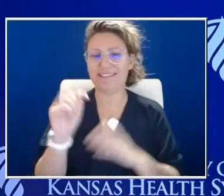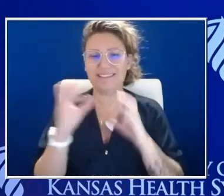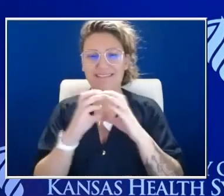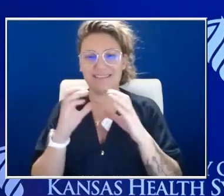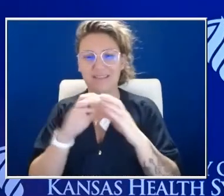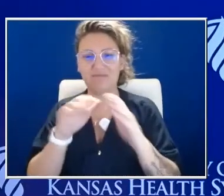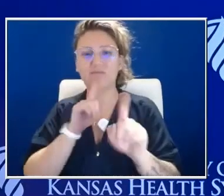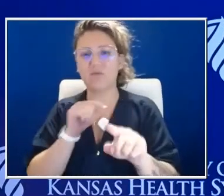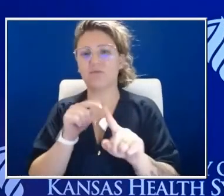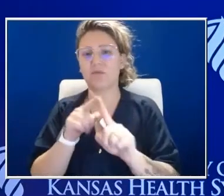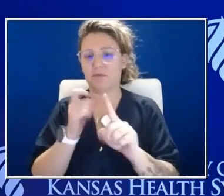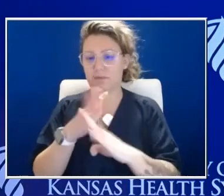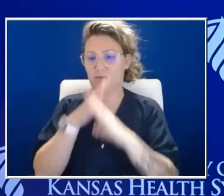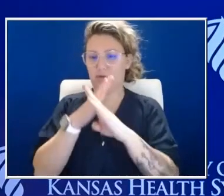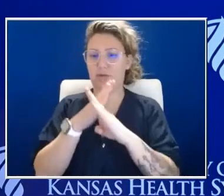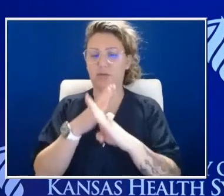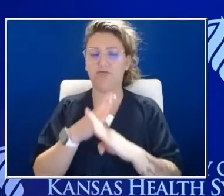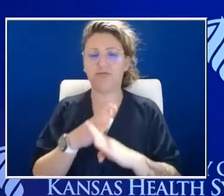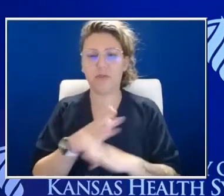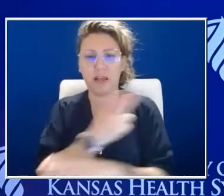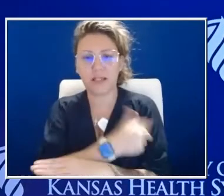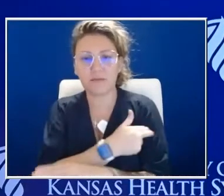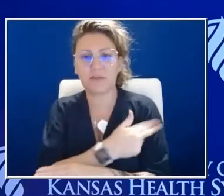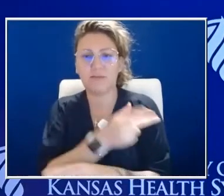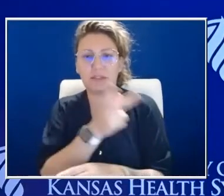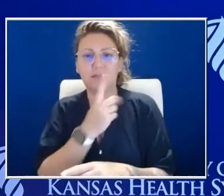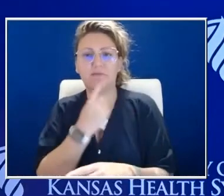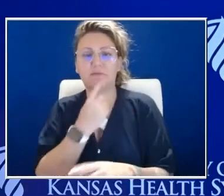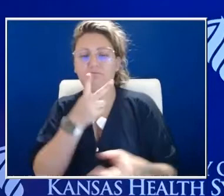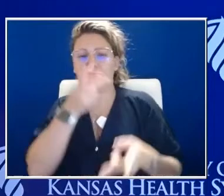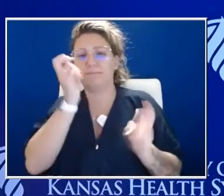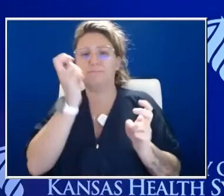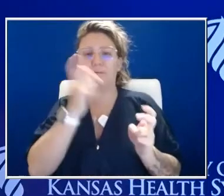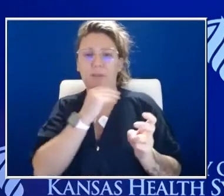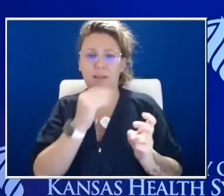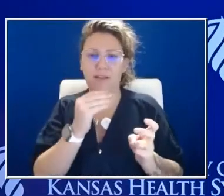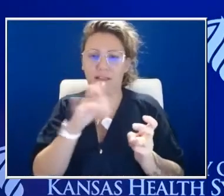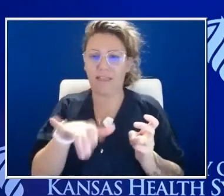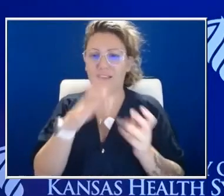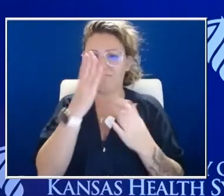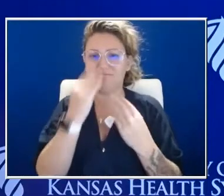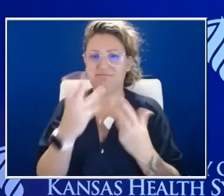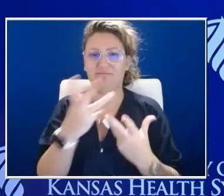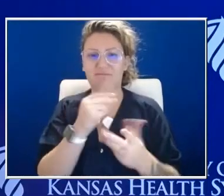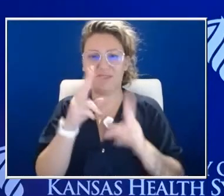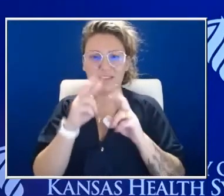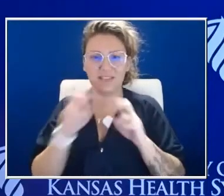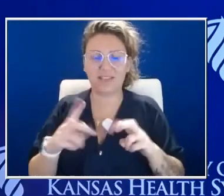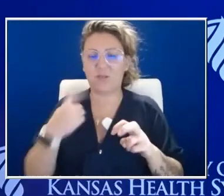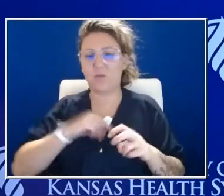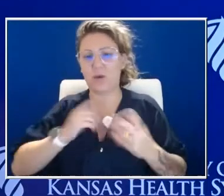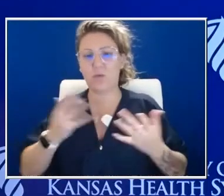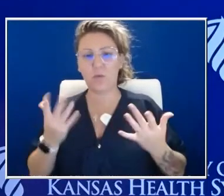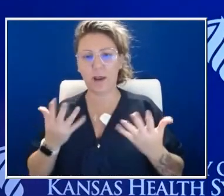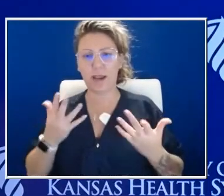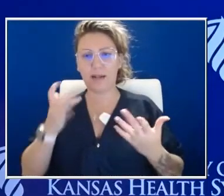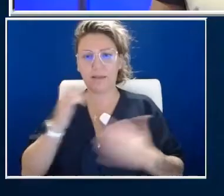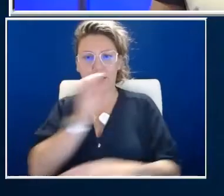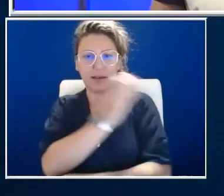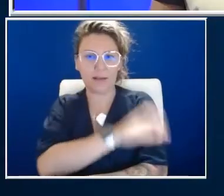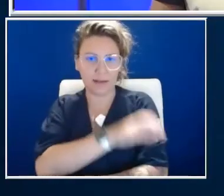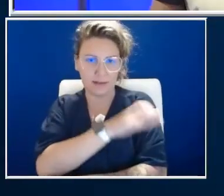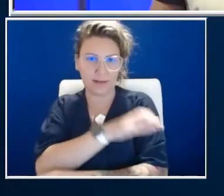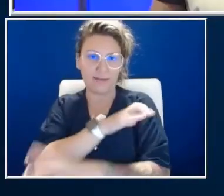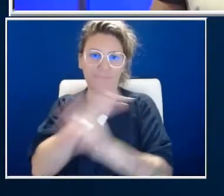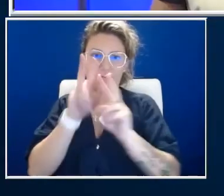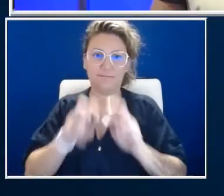against hospitalization, severe disease. But that is some of the data and the analysis that we are awaiting, is that clinical analysis. All right,